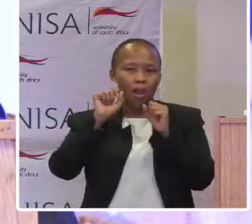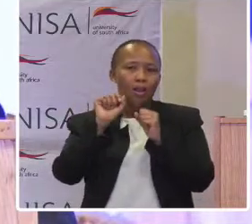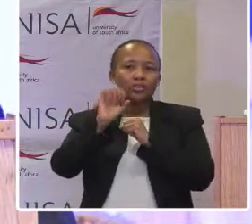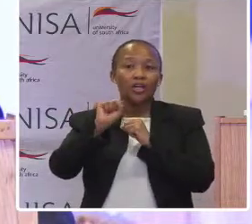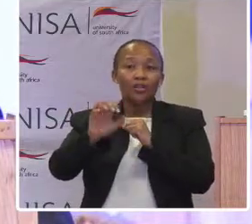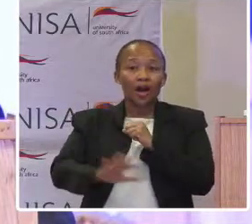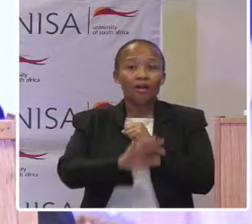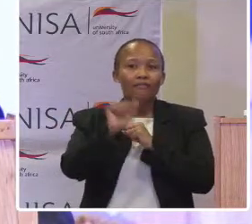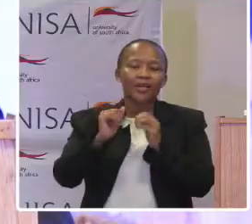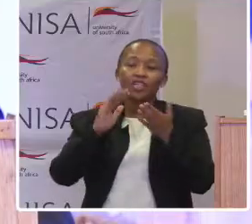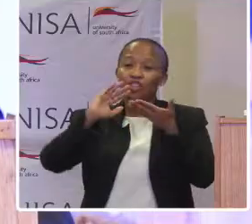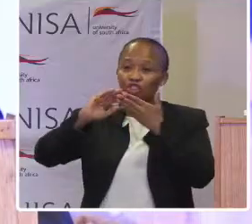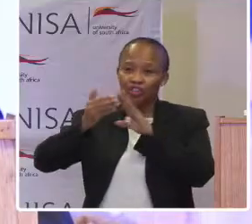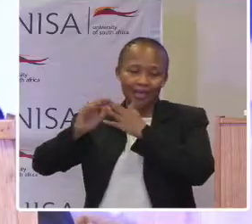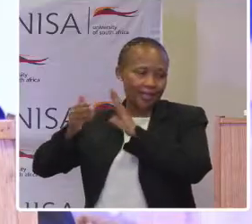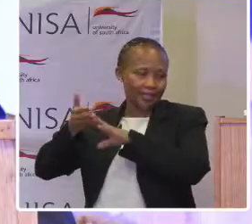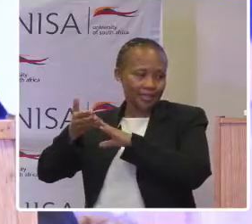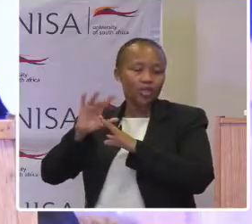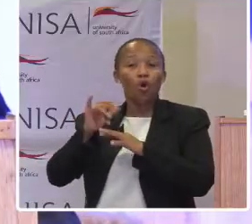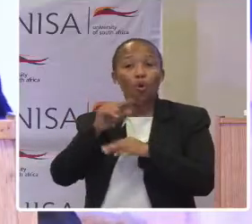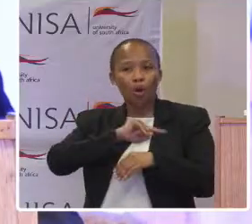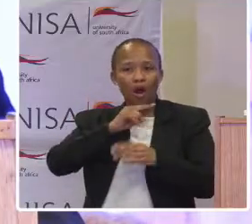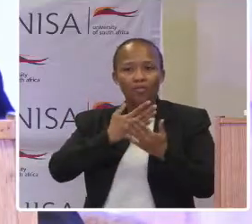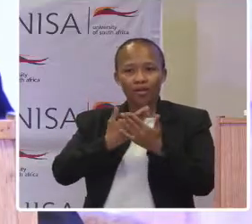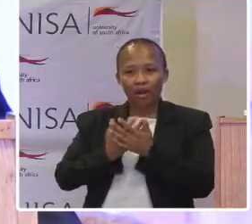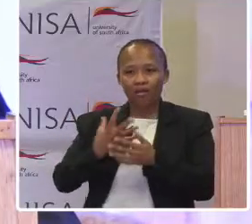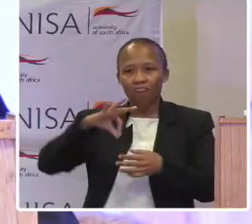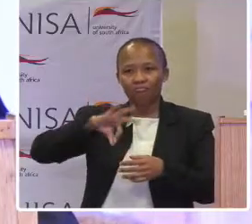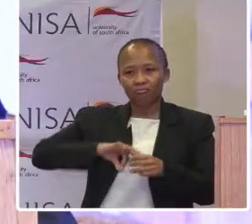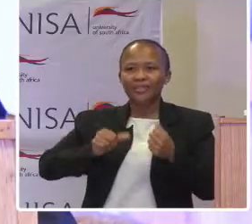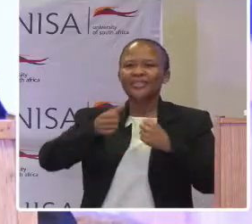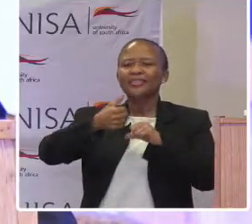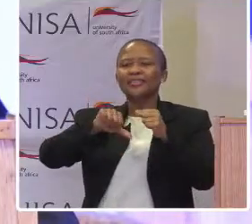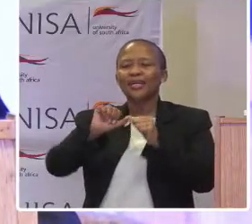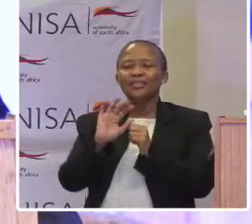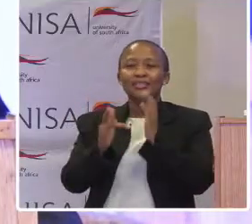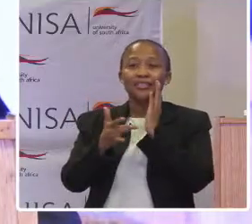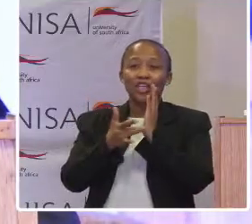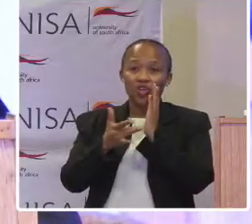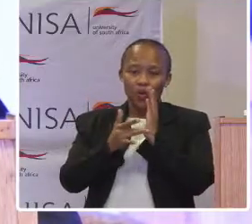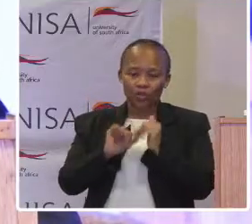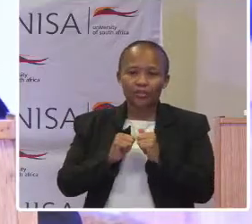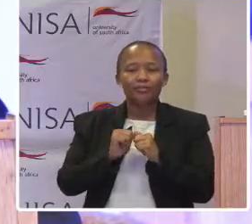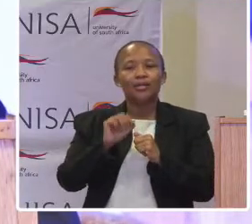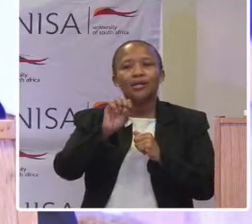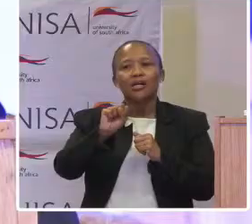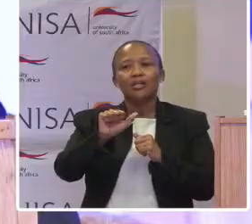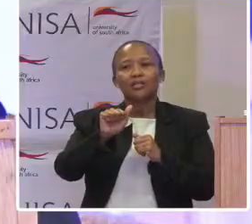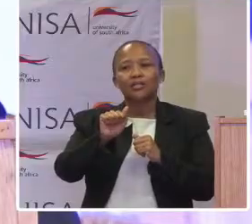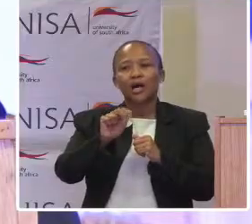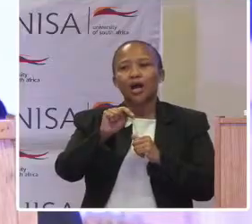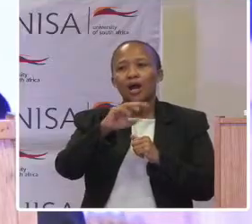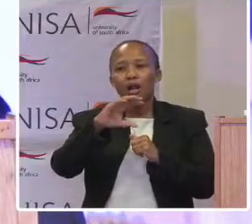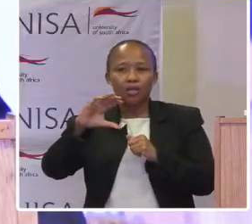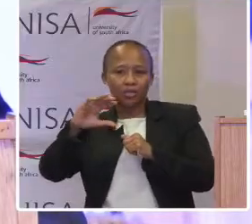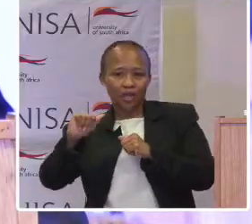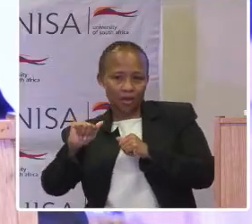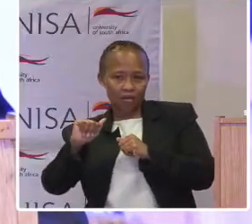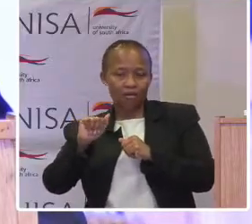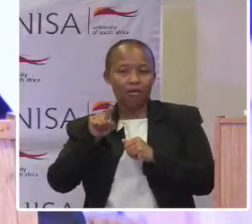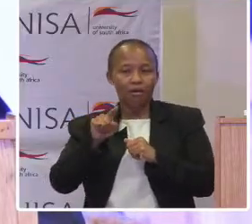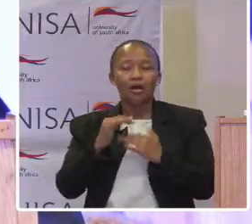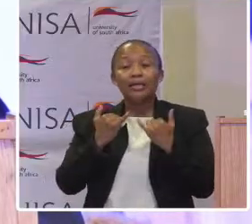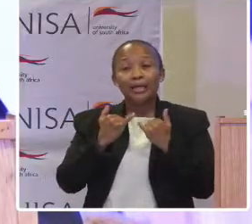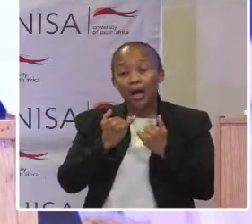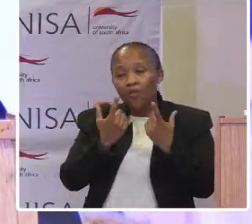benefits of space science and technology. SANSA is resolute in its pursuit to